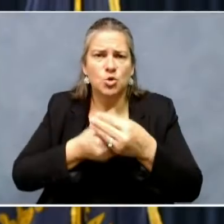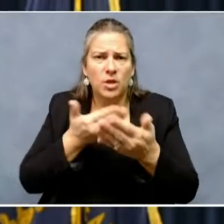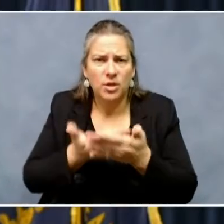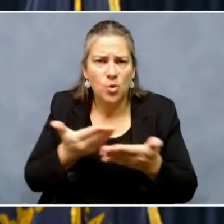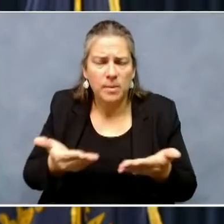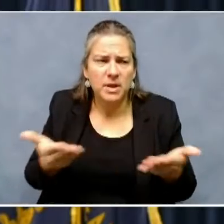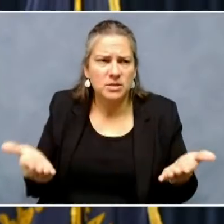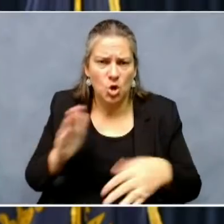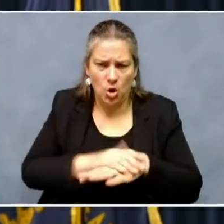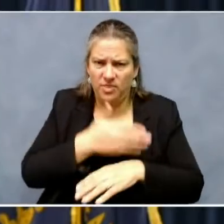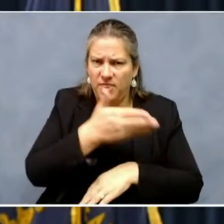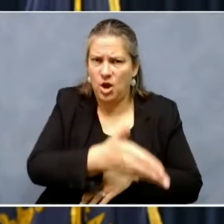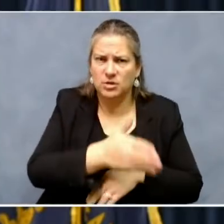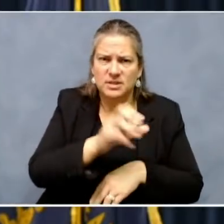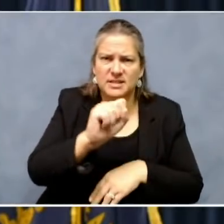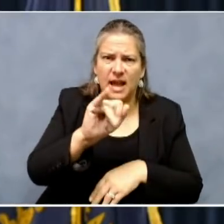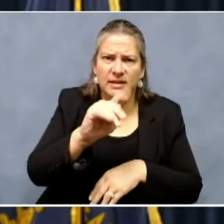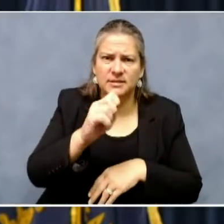site